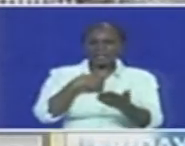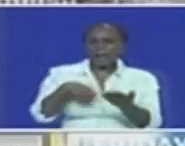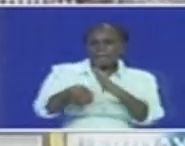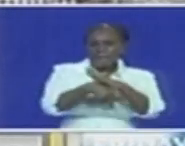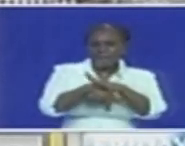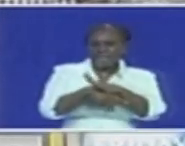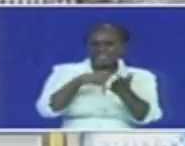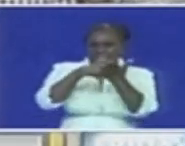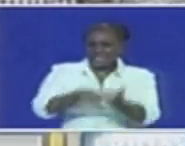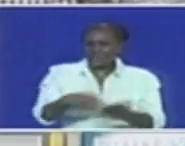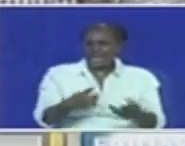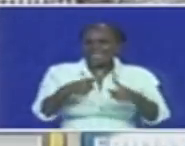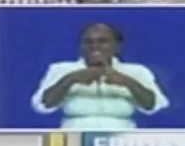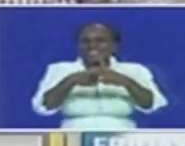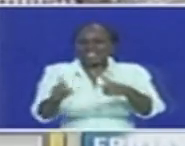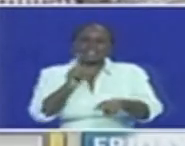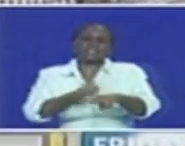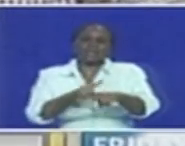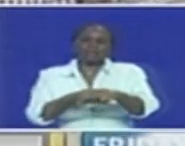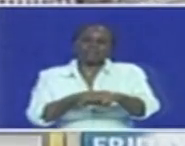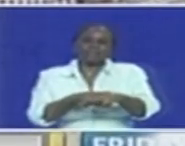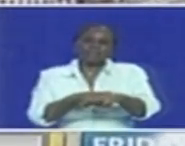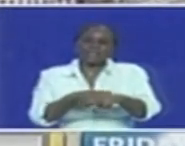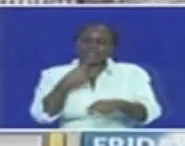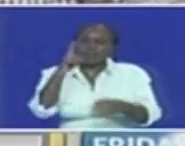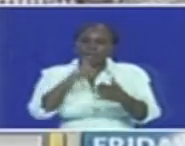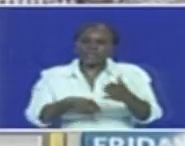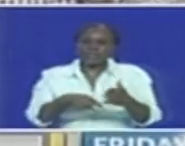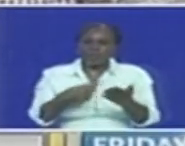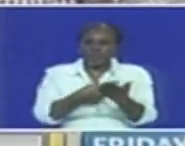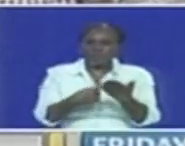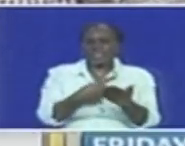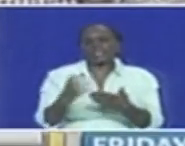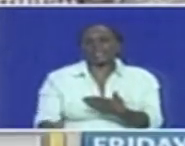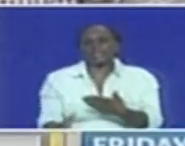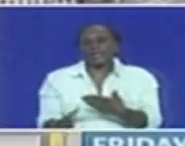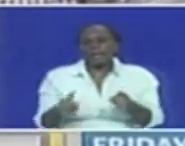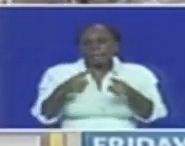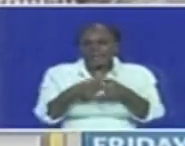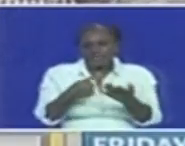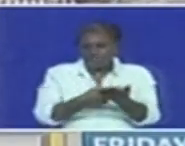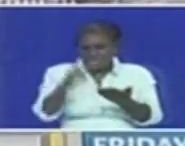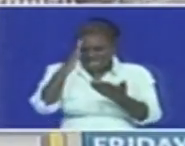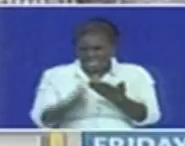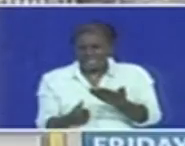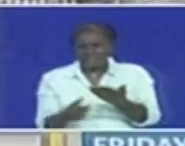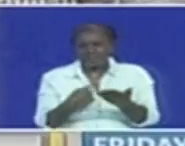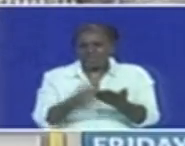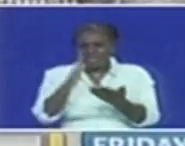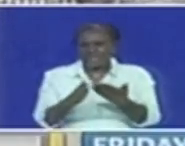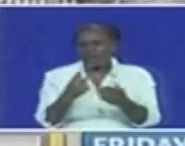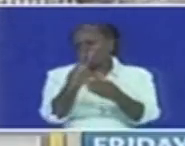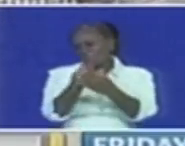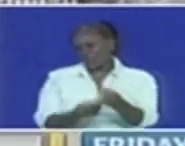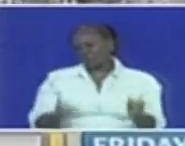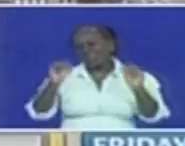stress at the onset, that is the beginning of that word. So we say weekend, but weekend, weekend, both can just